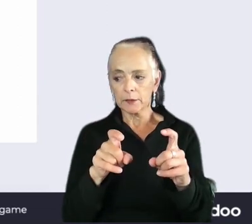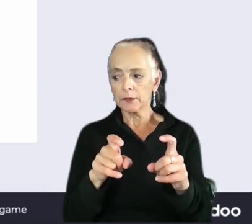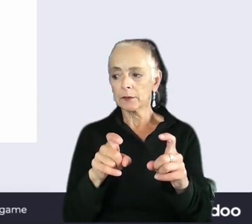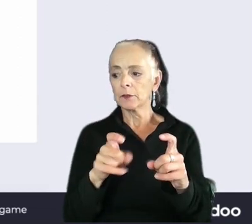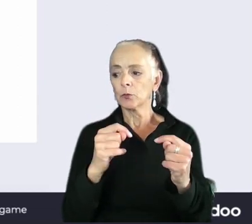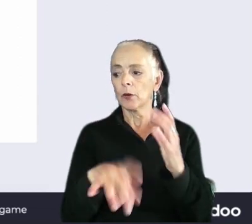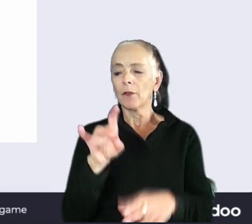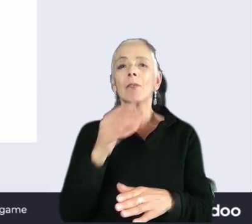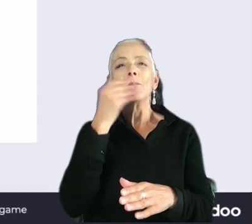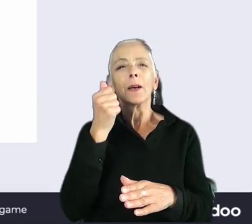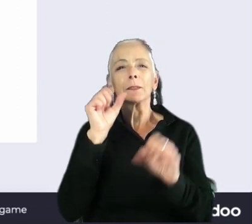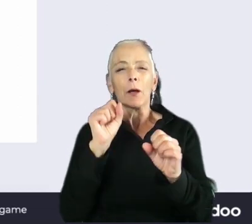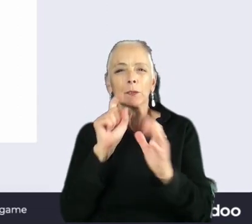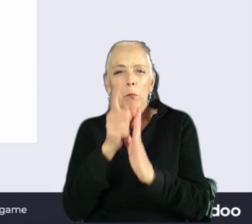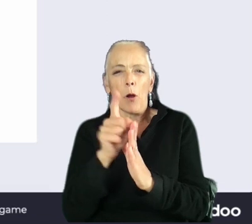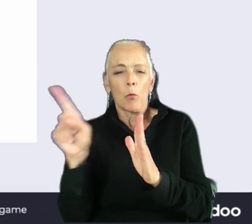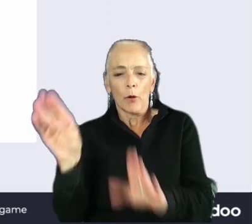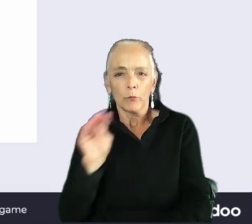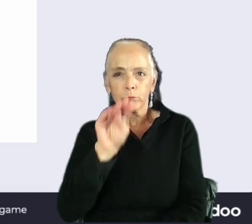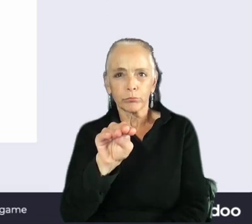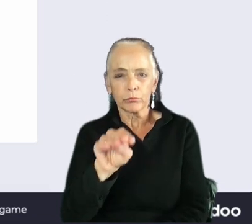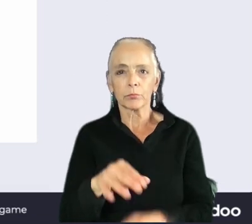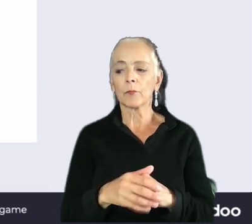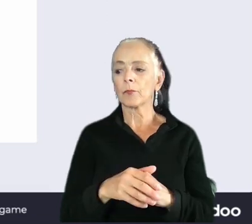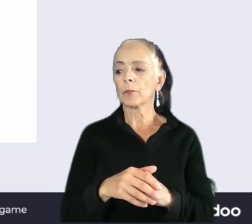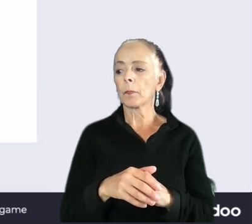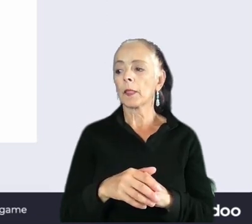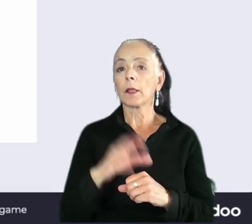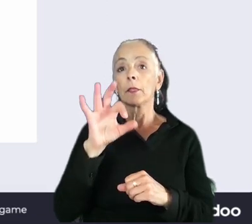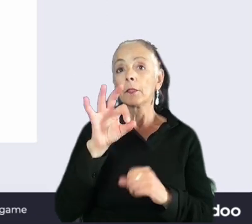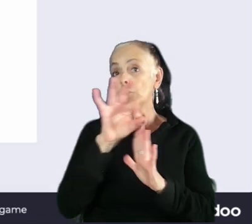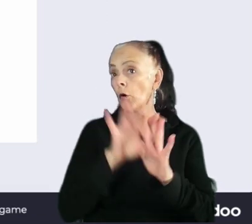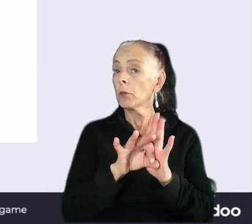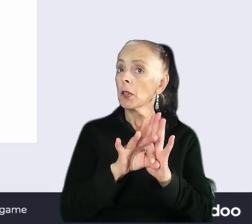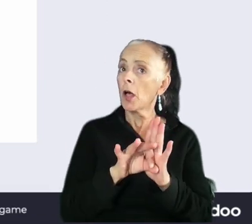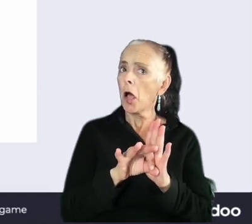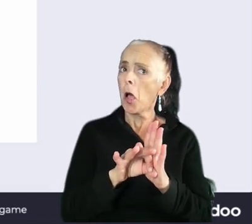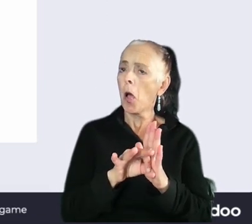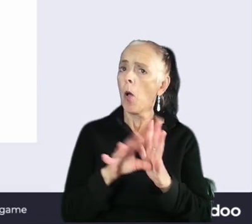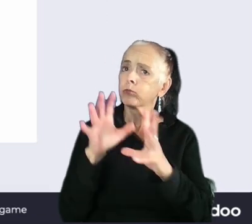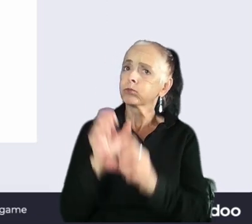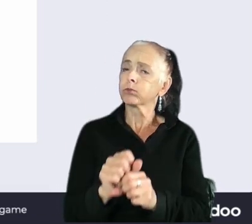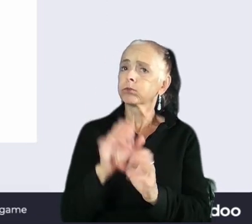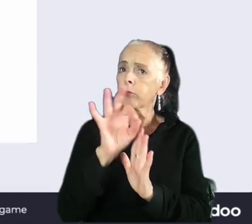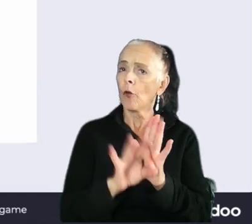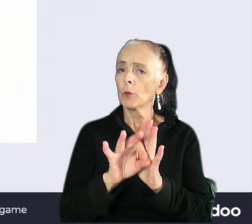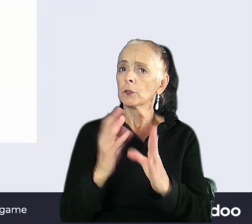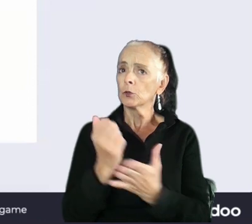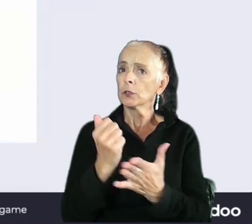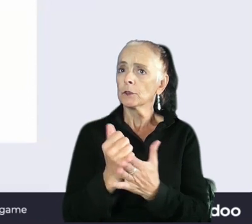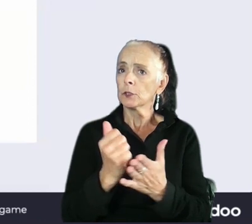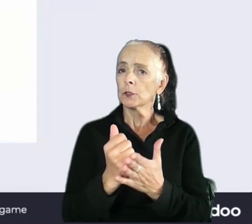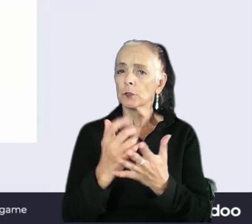best possible moment. So I think the classic flow model is also very useful as a tool to define when the